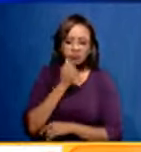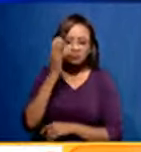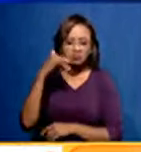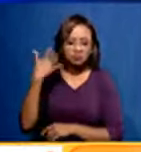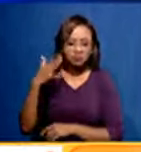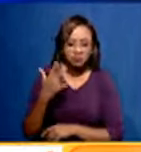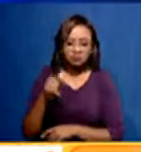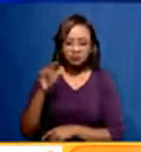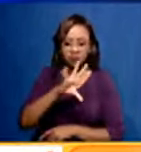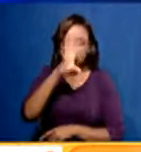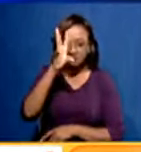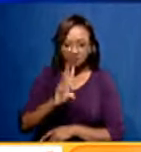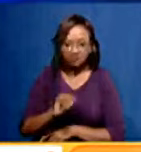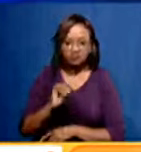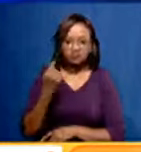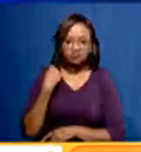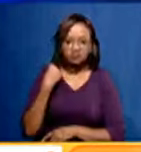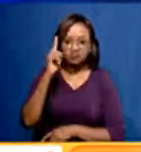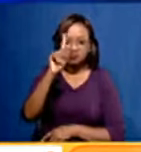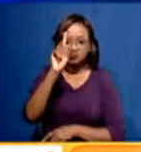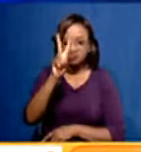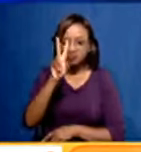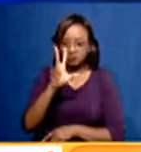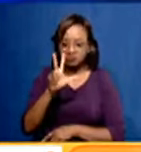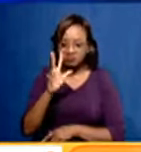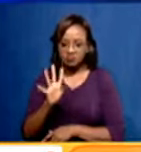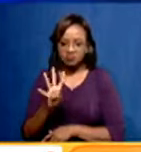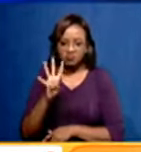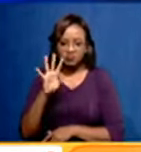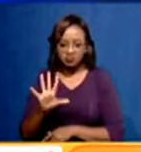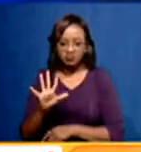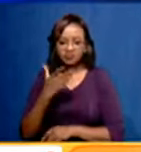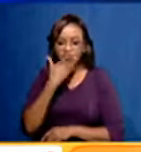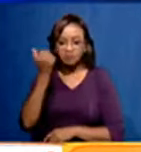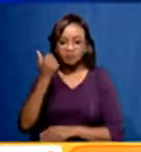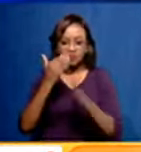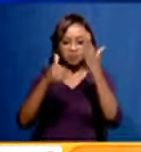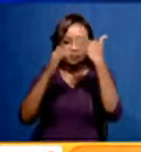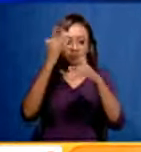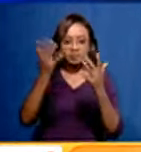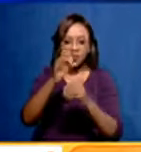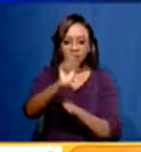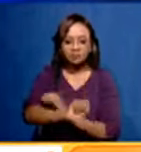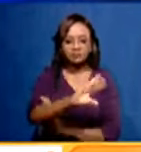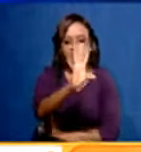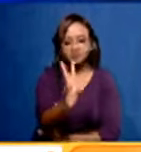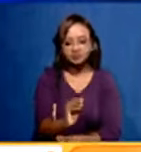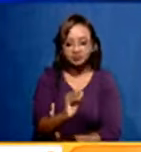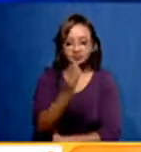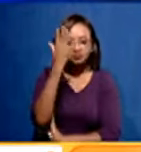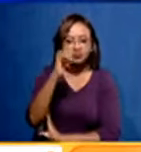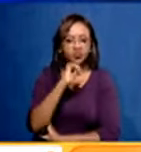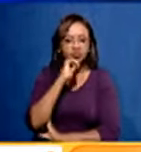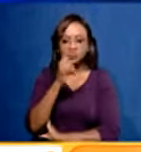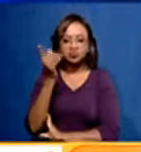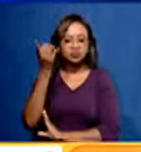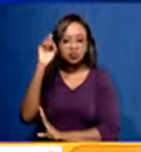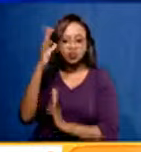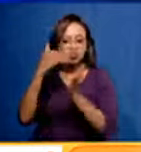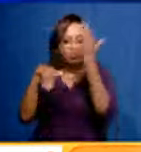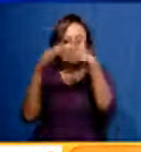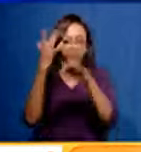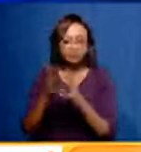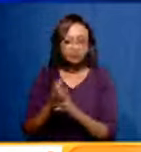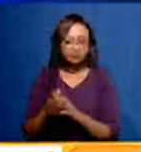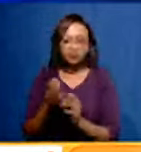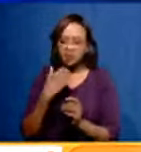the continent, number 1, 2, 3, 4, 5 best universities are in South Africa? Why is the University of Nairobi, with all